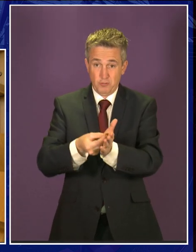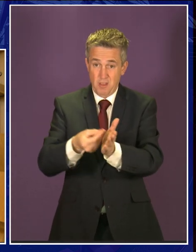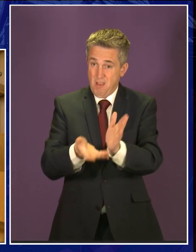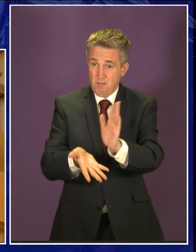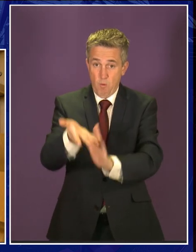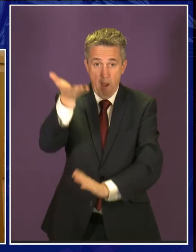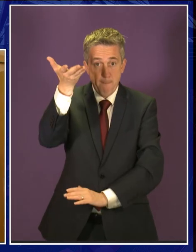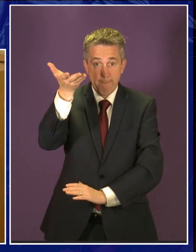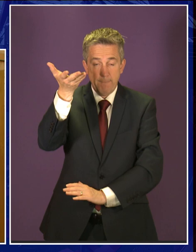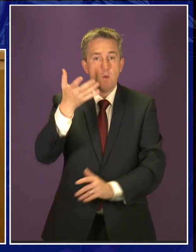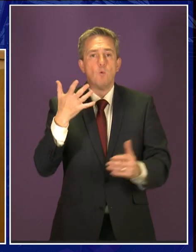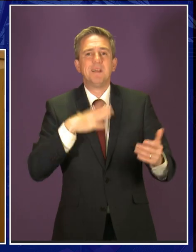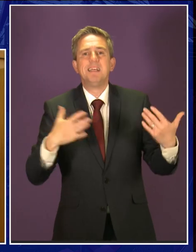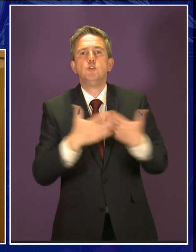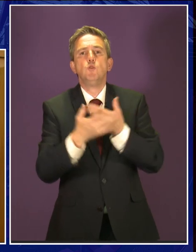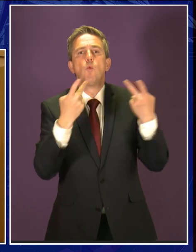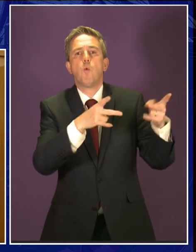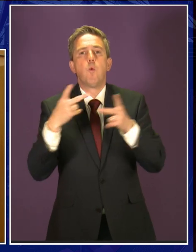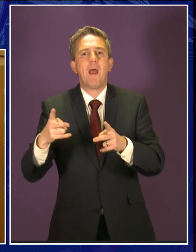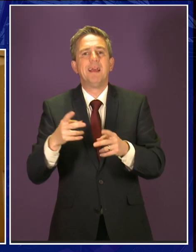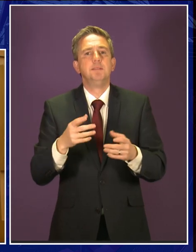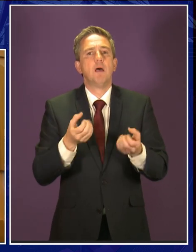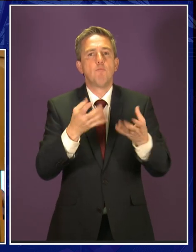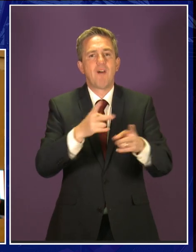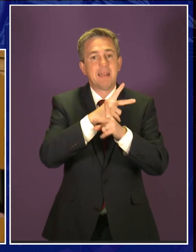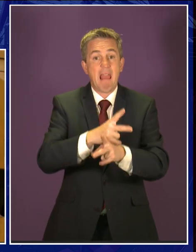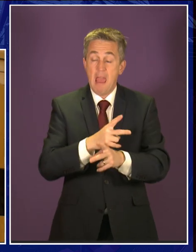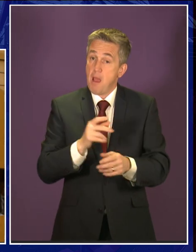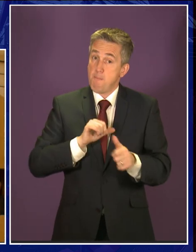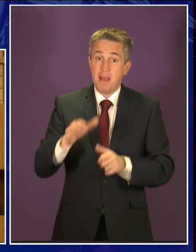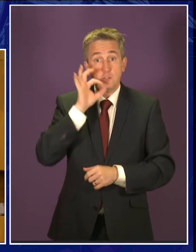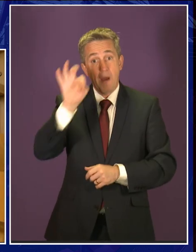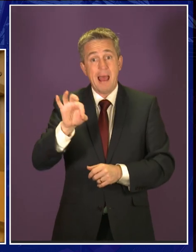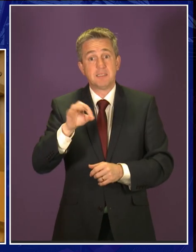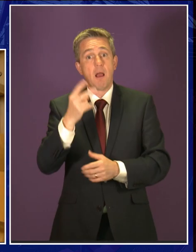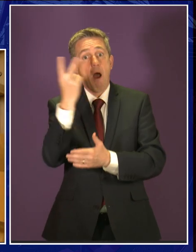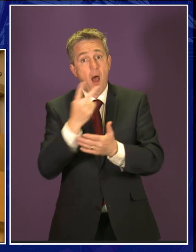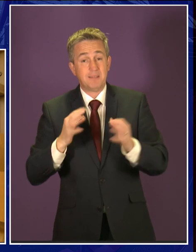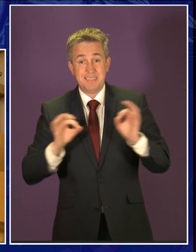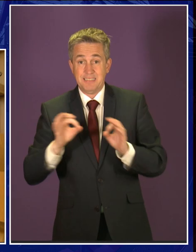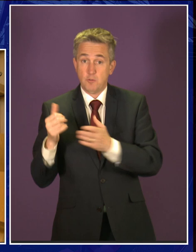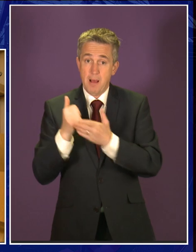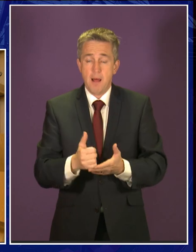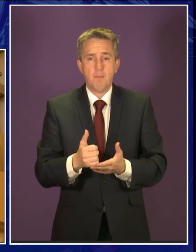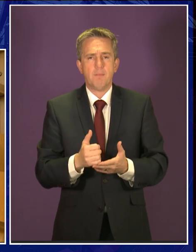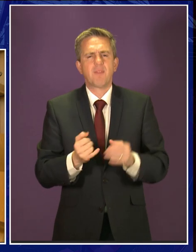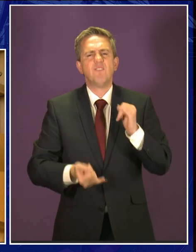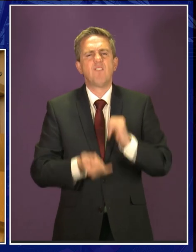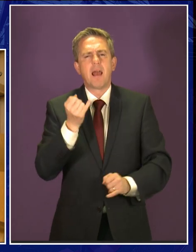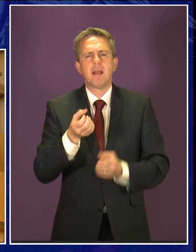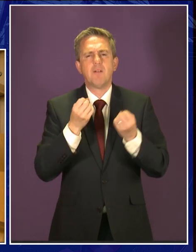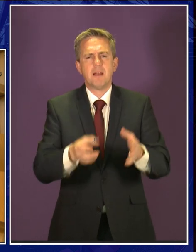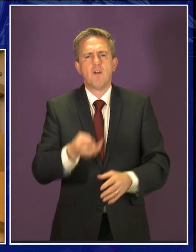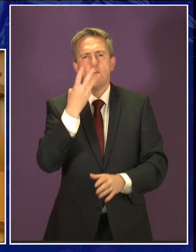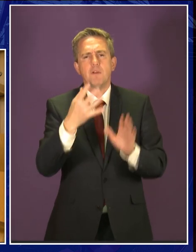so we need new models of care. And I think artists can help us. And just in closing, I will give you three very brief